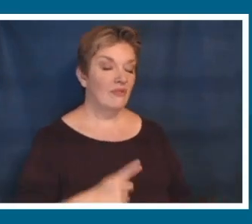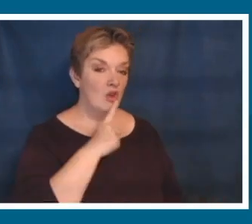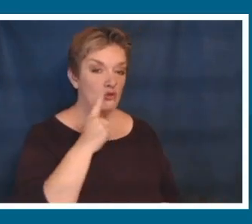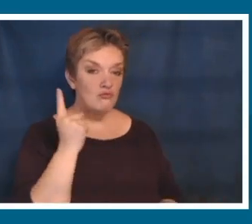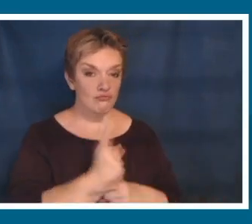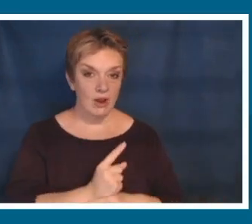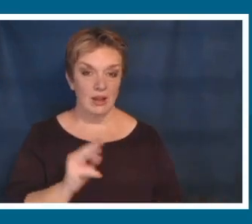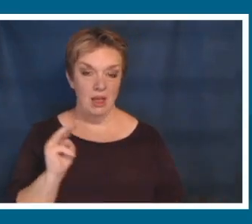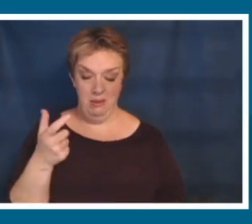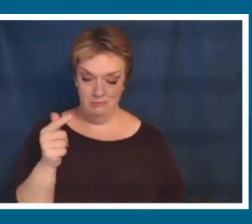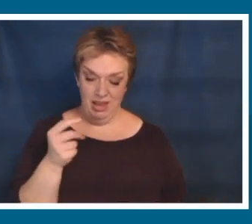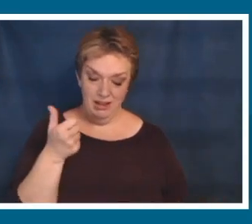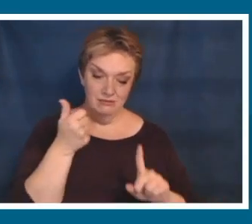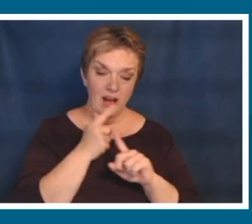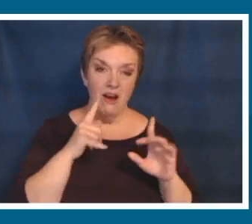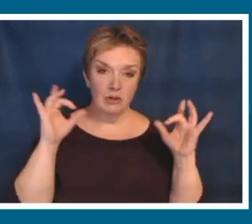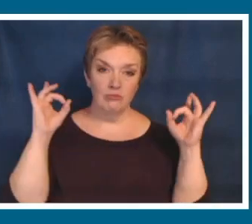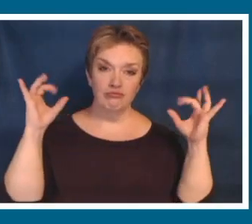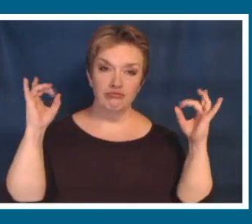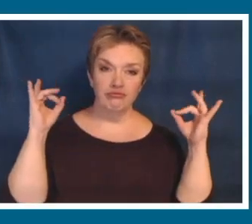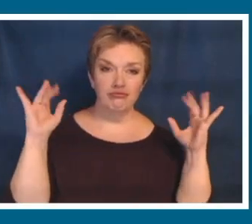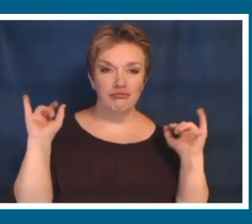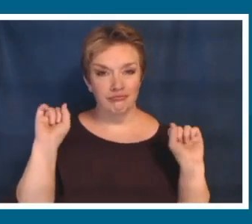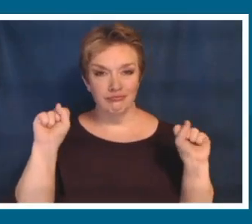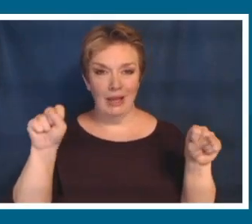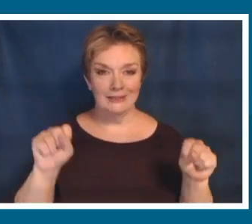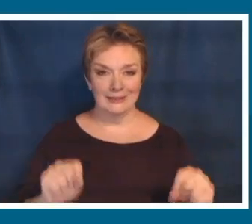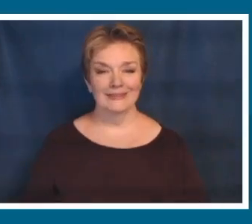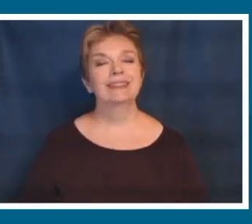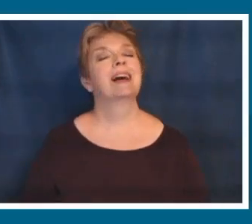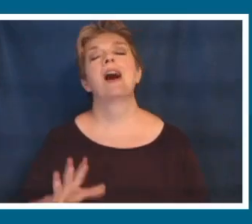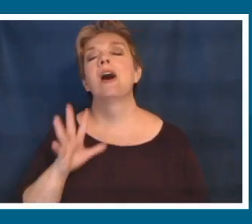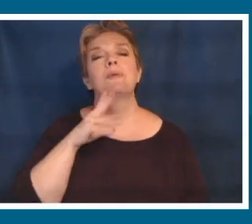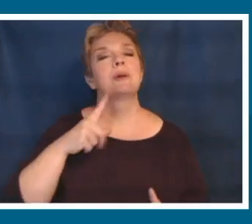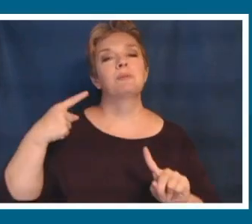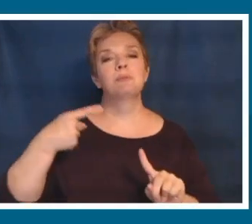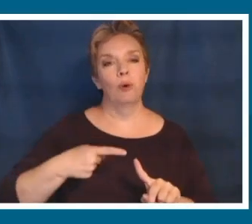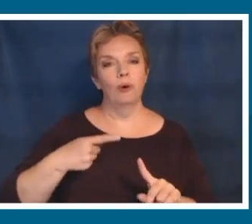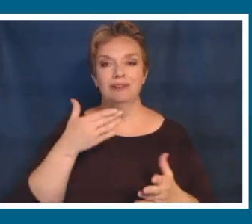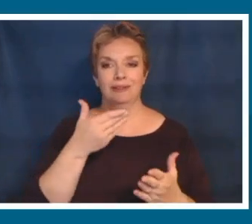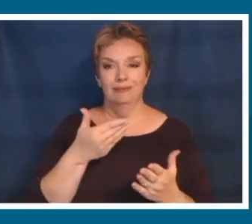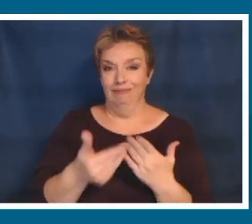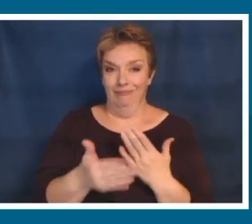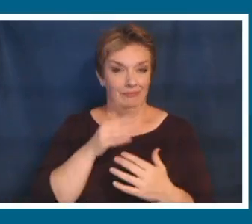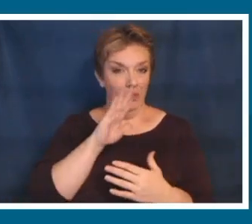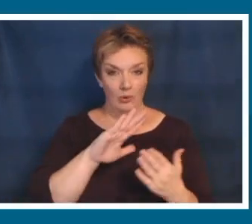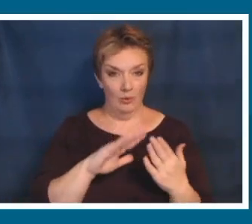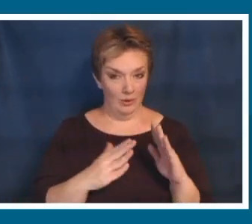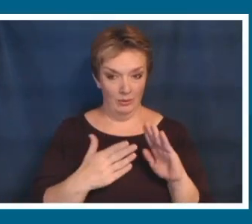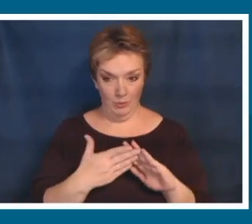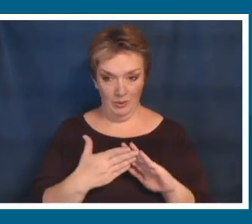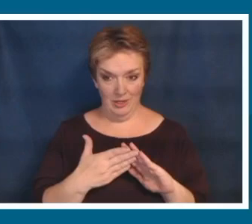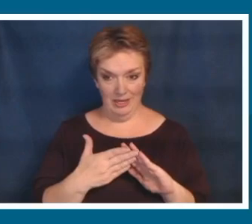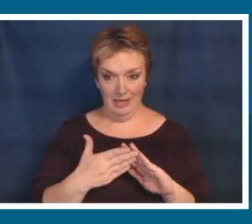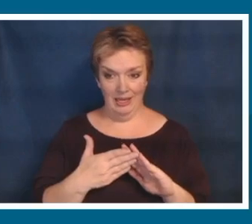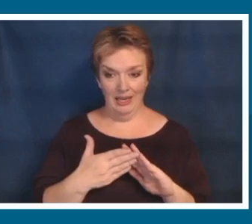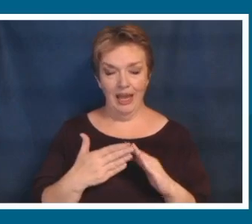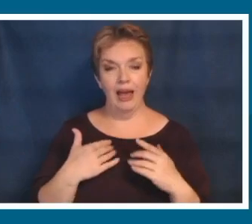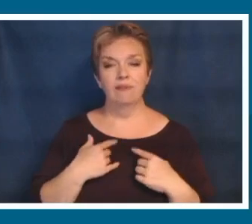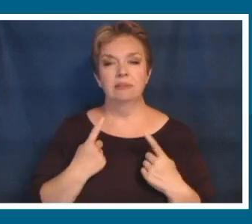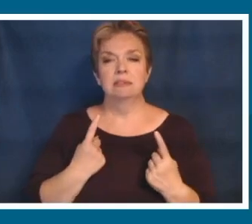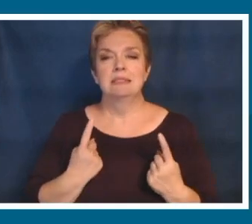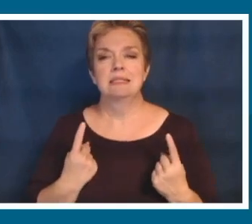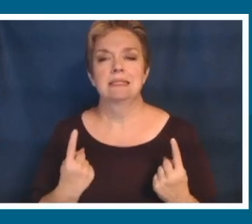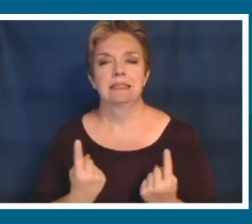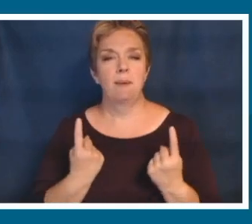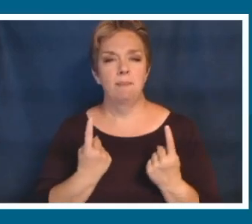But I think what we can pull from Megan's experience is that no matter what community you live in, there is something that is historically